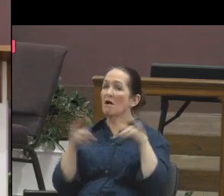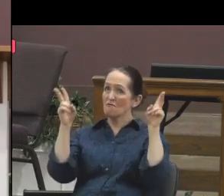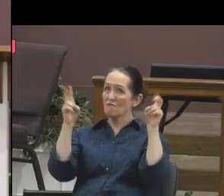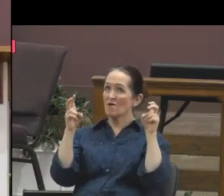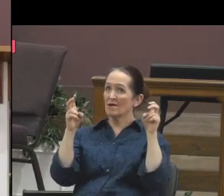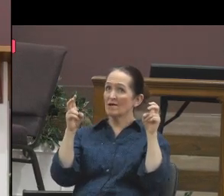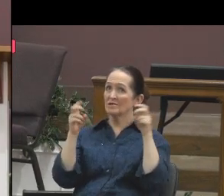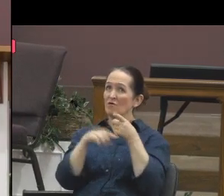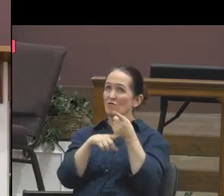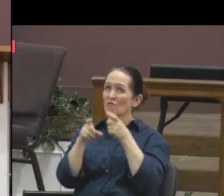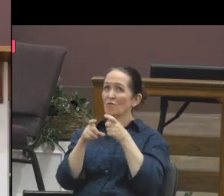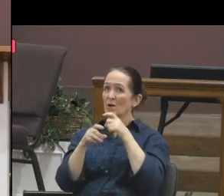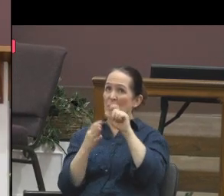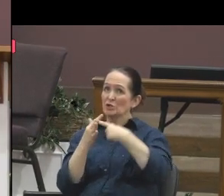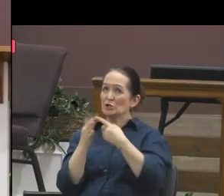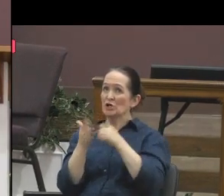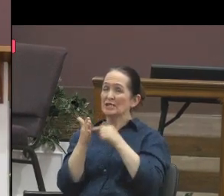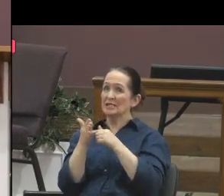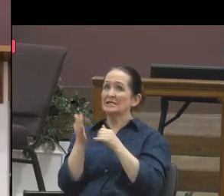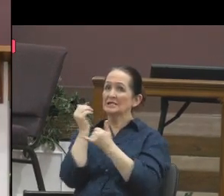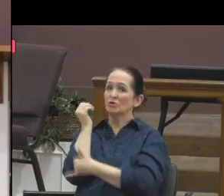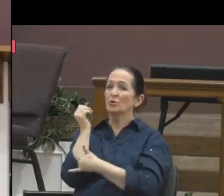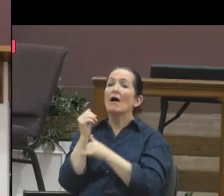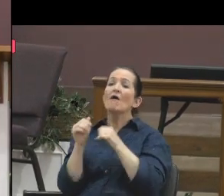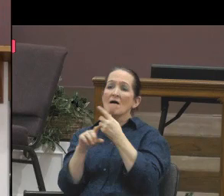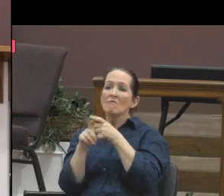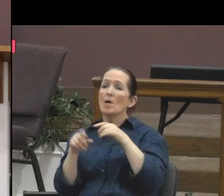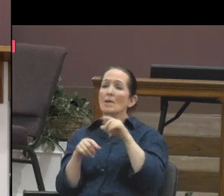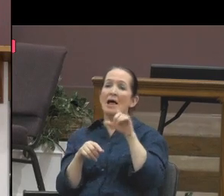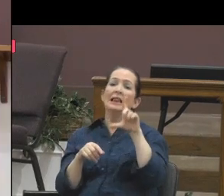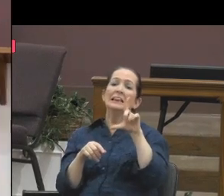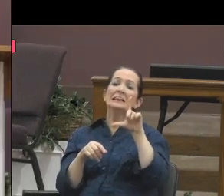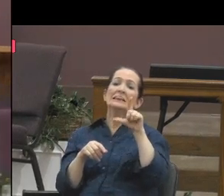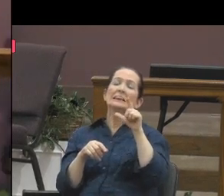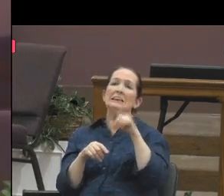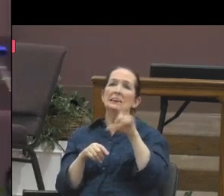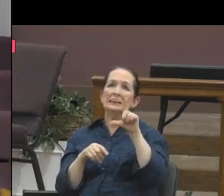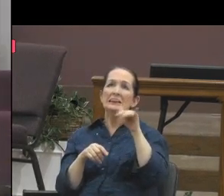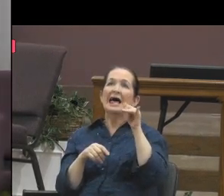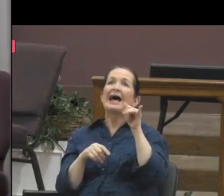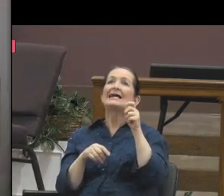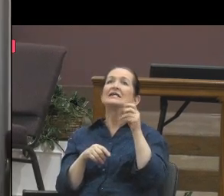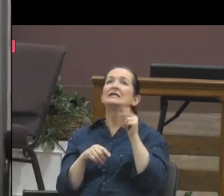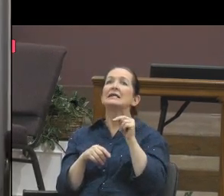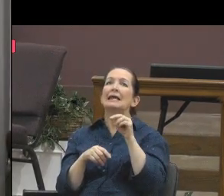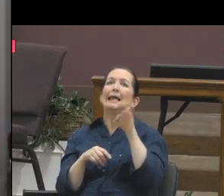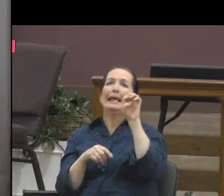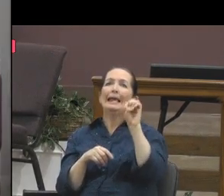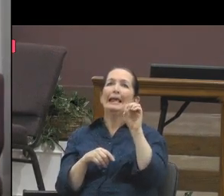nation. It's a Latin phrase. E pluribus unum.